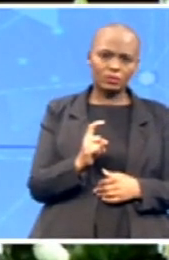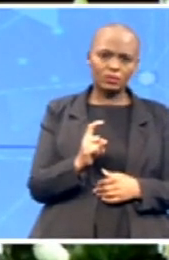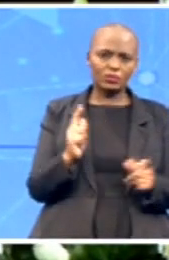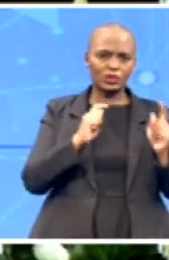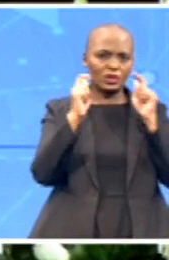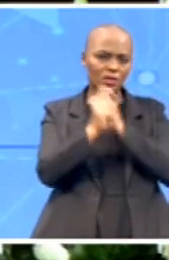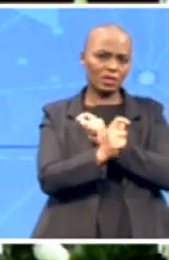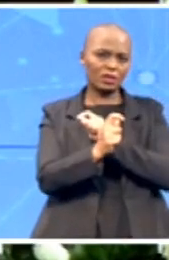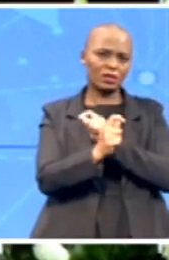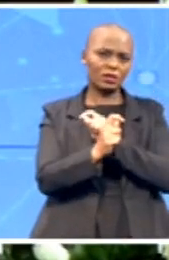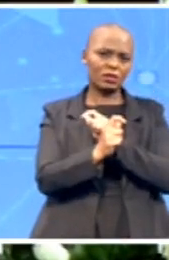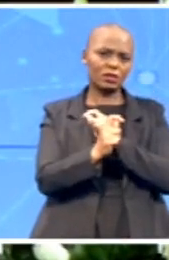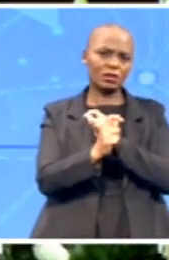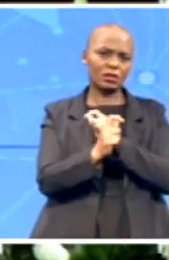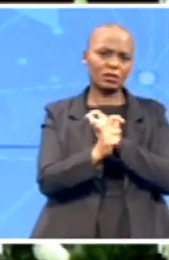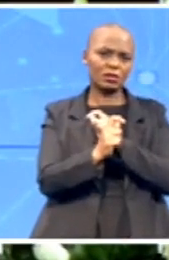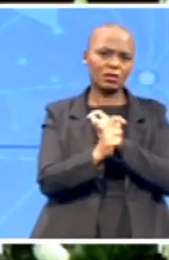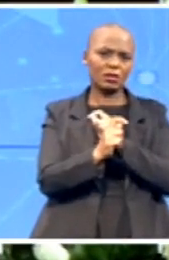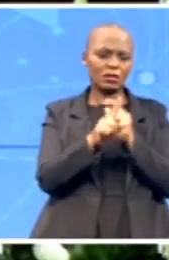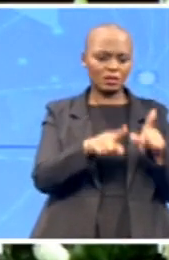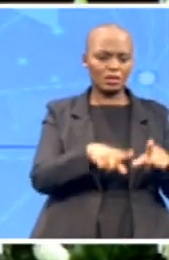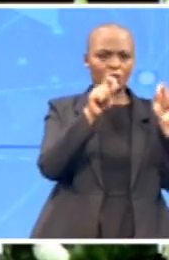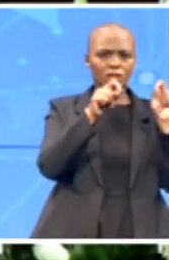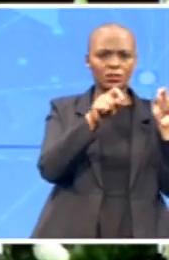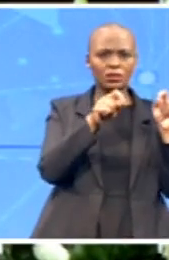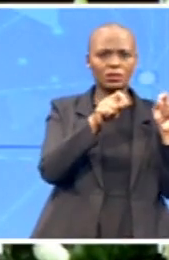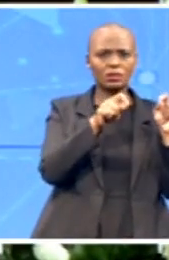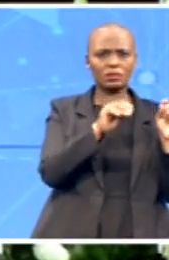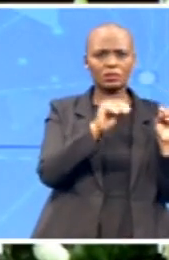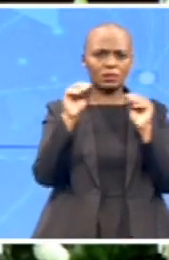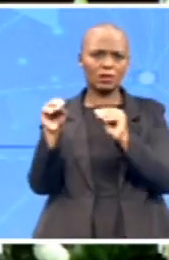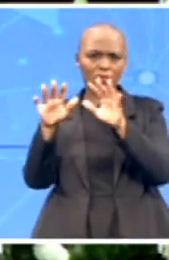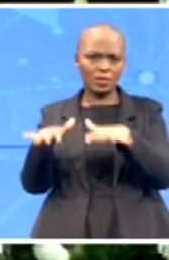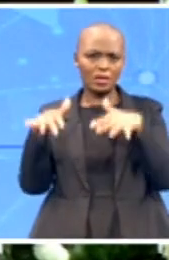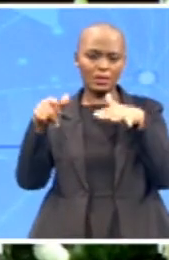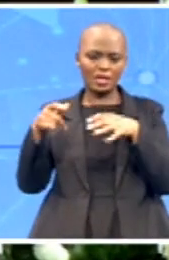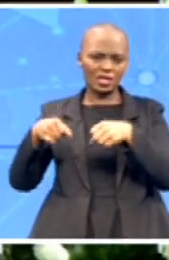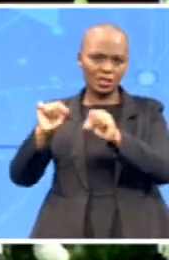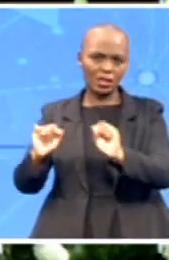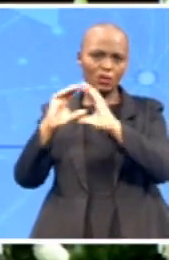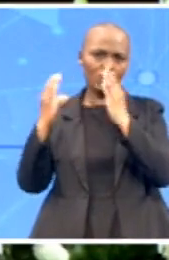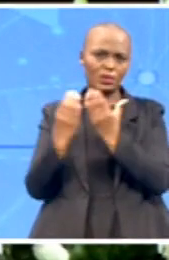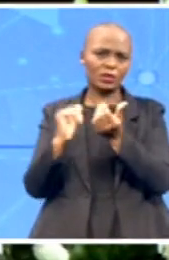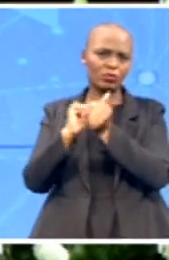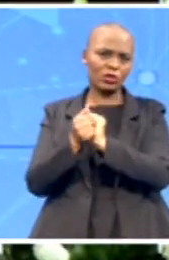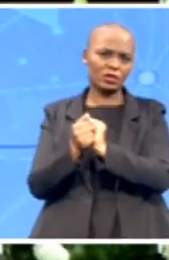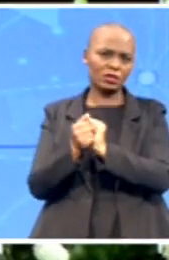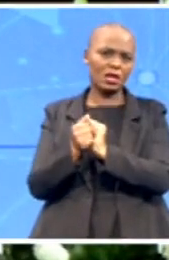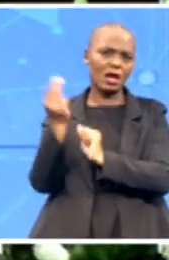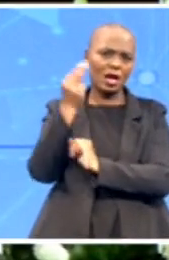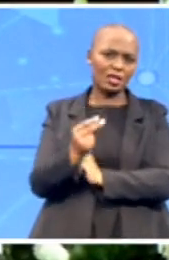of parliament in Cape Town. And Komphela was elected as the chairperson of the Committee of Sports, Art and Culture under the Mbalula. You can ask